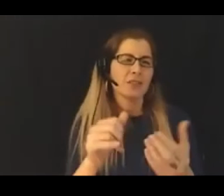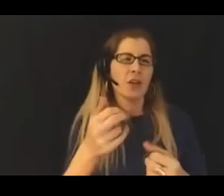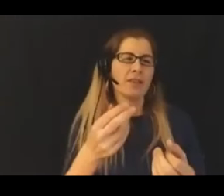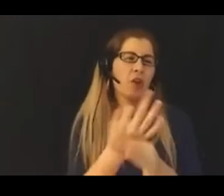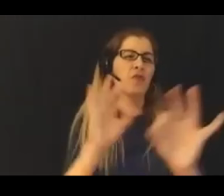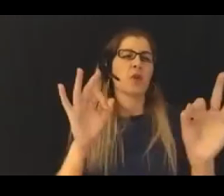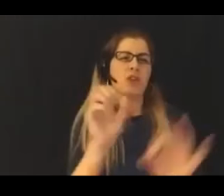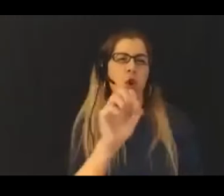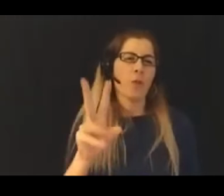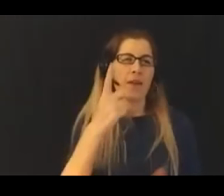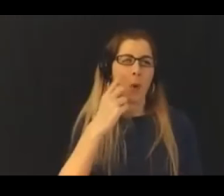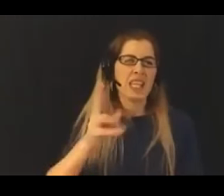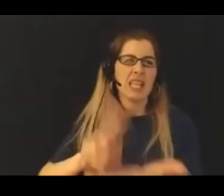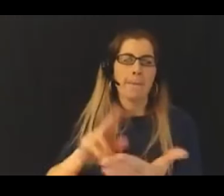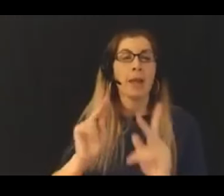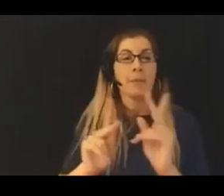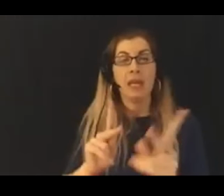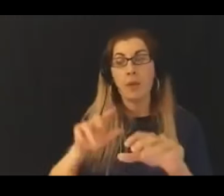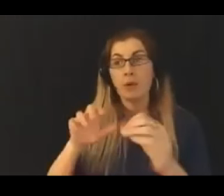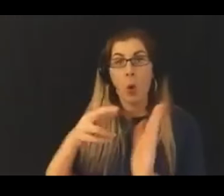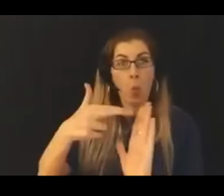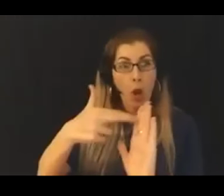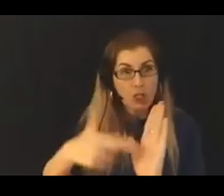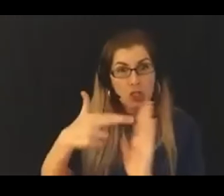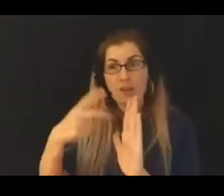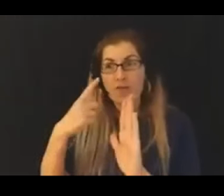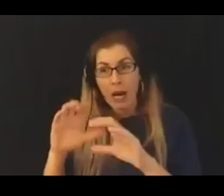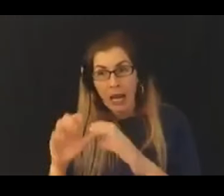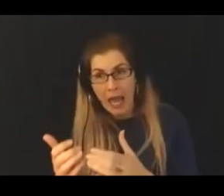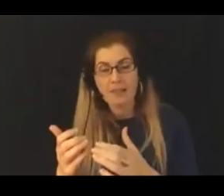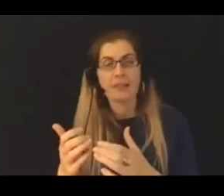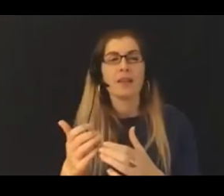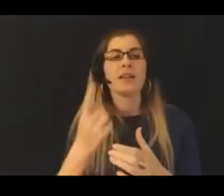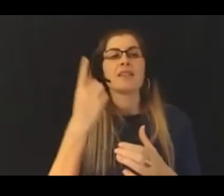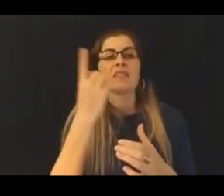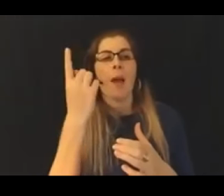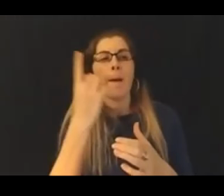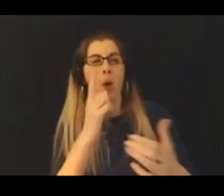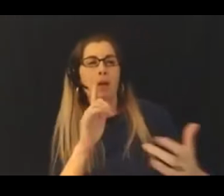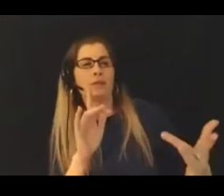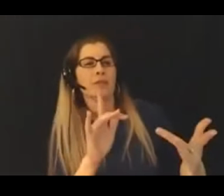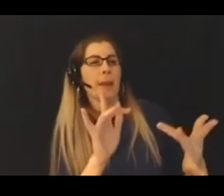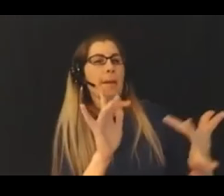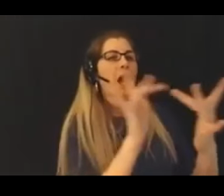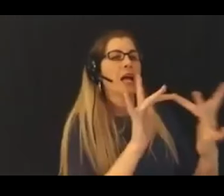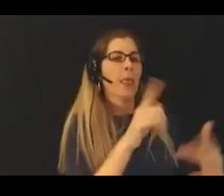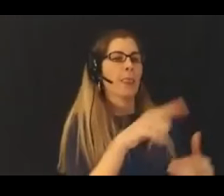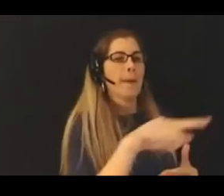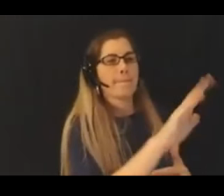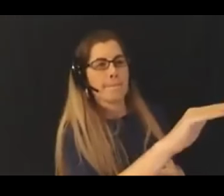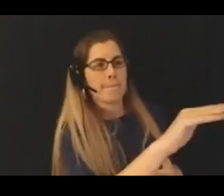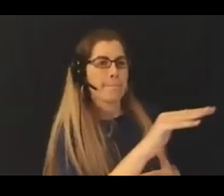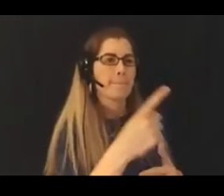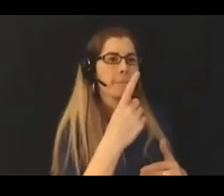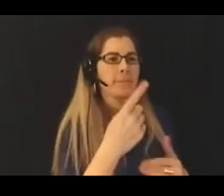then after people signed up for whatever class they preferred, then a representative from the Embodied Brain Lab would reach out to those participants